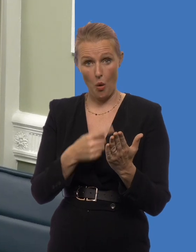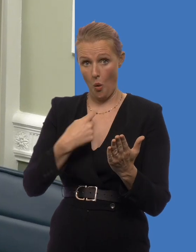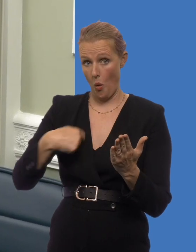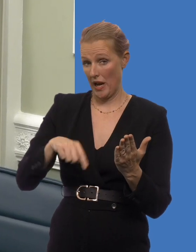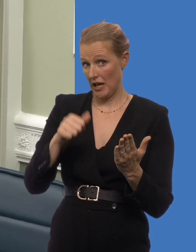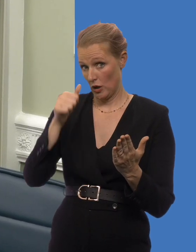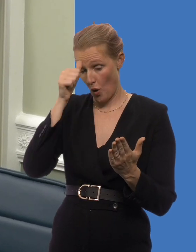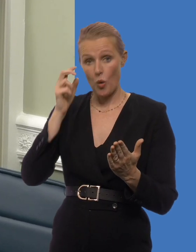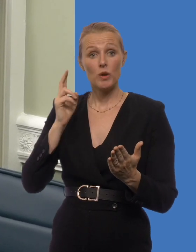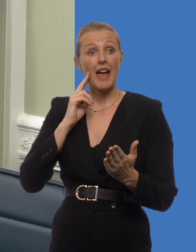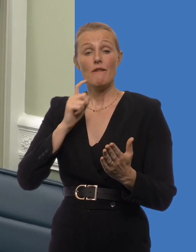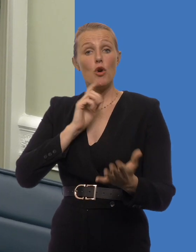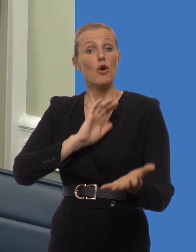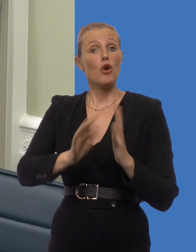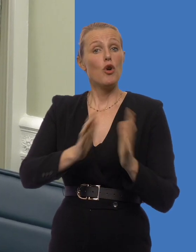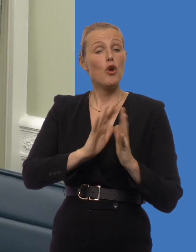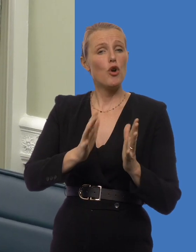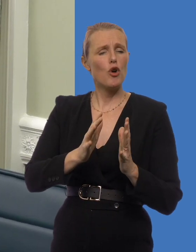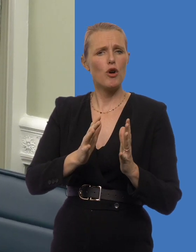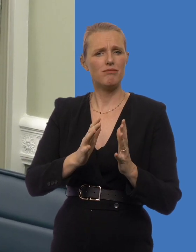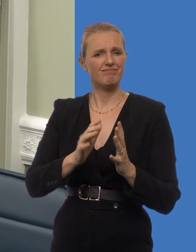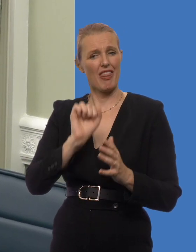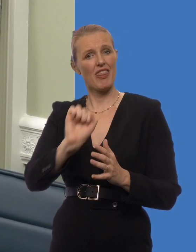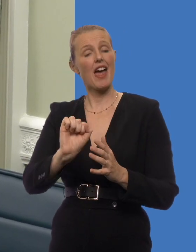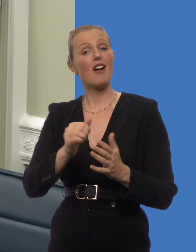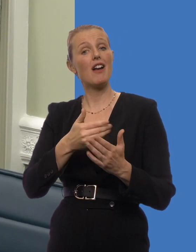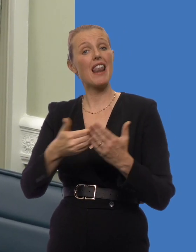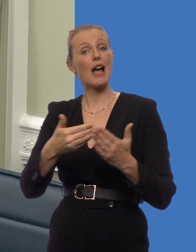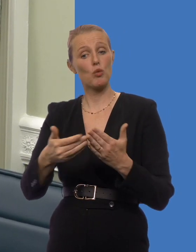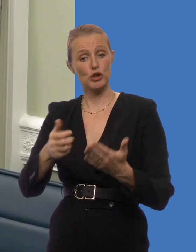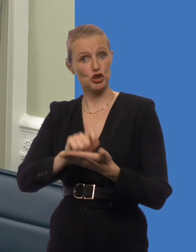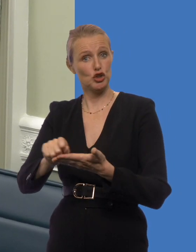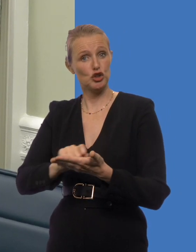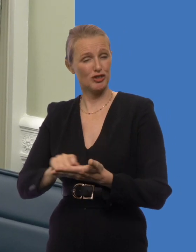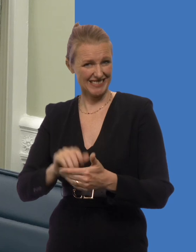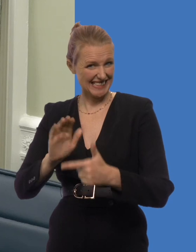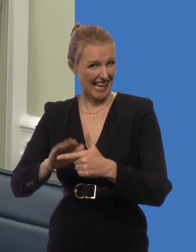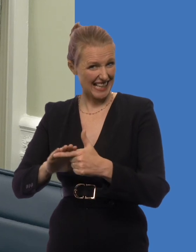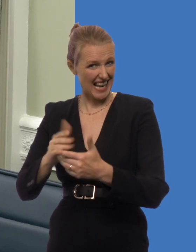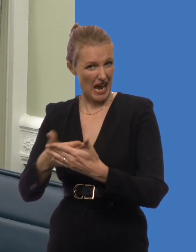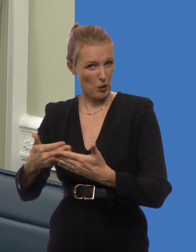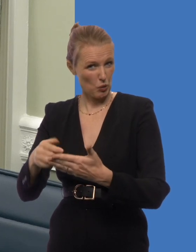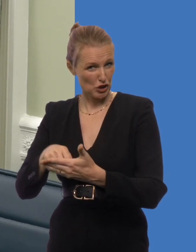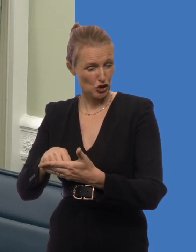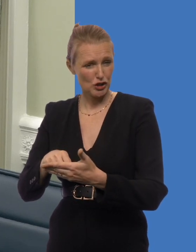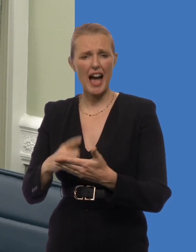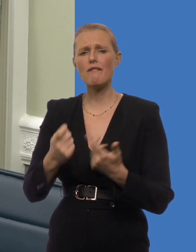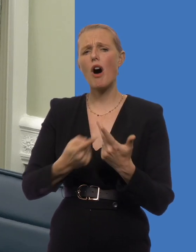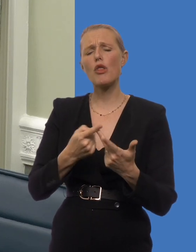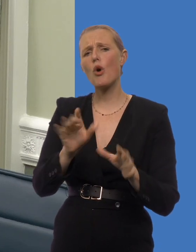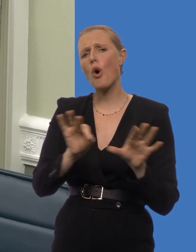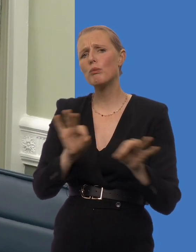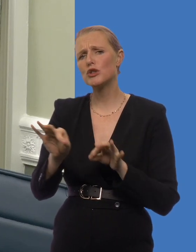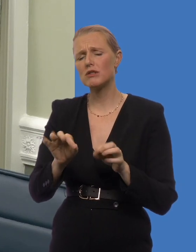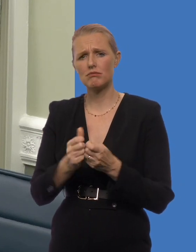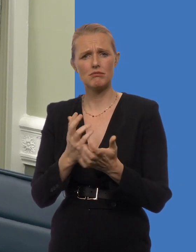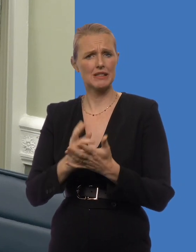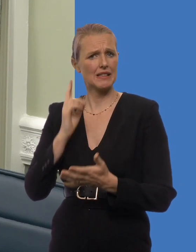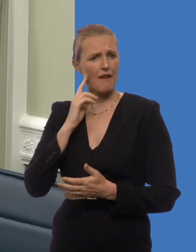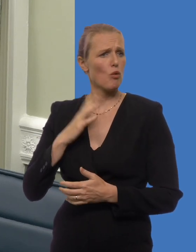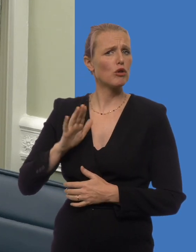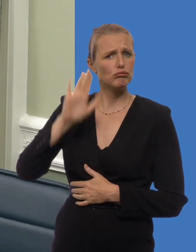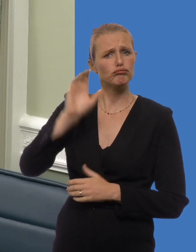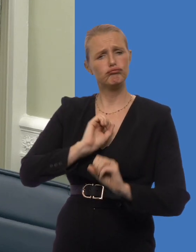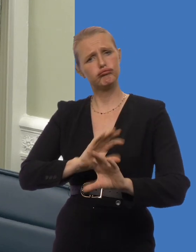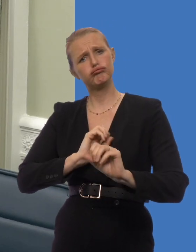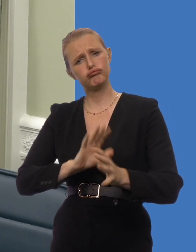people who use sign language, written English, may be an issue, have we got alternative options available should anyone wish to have